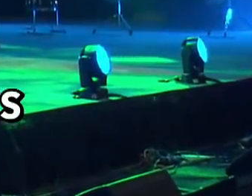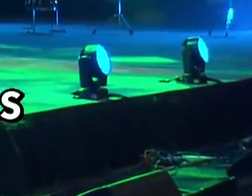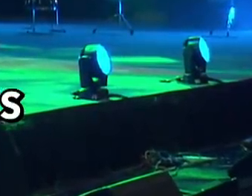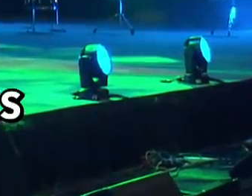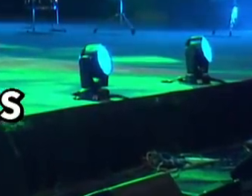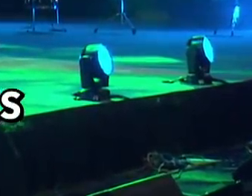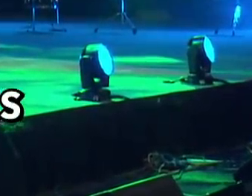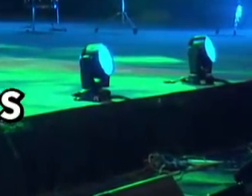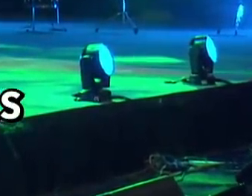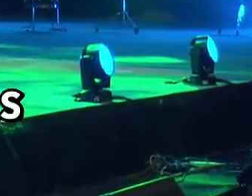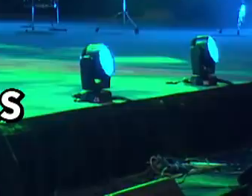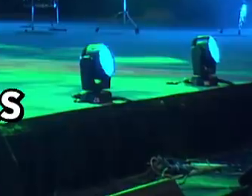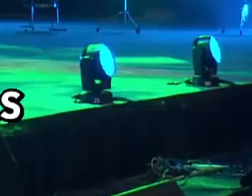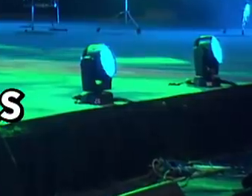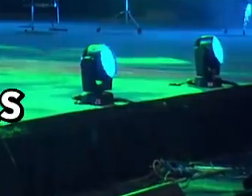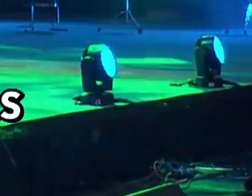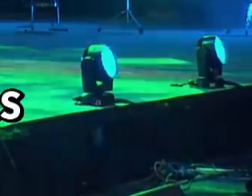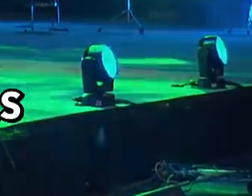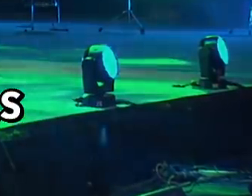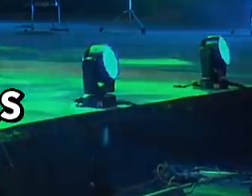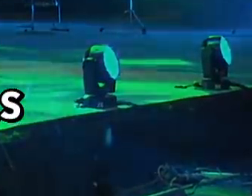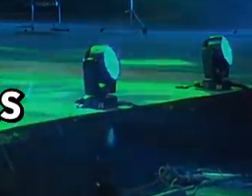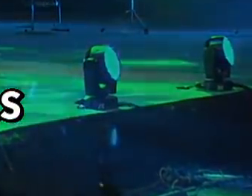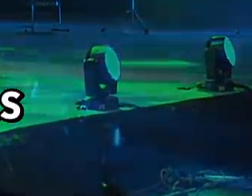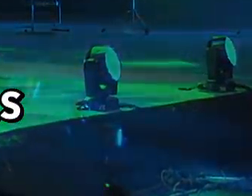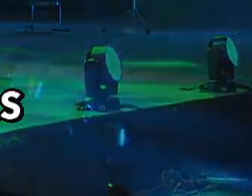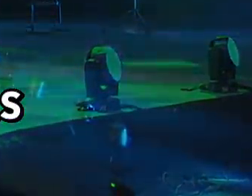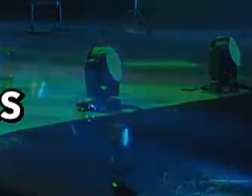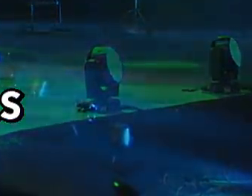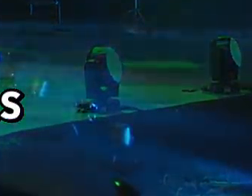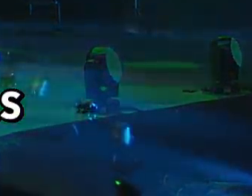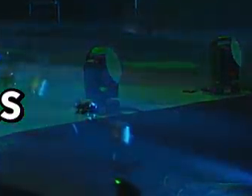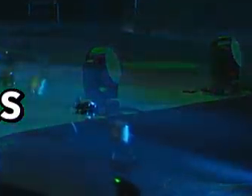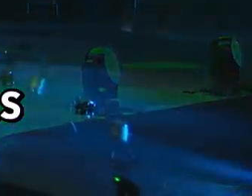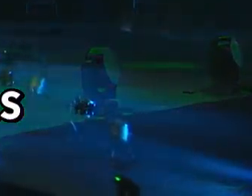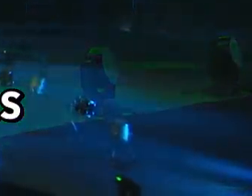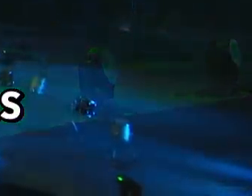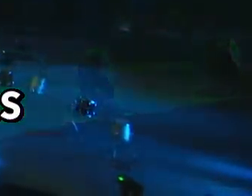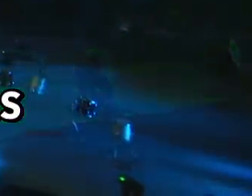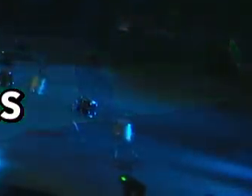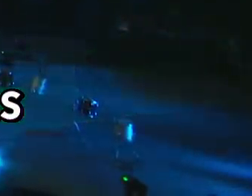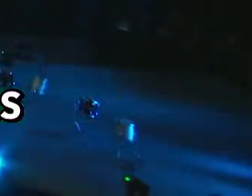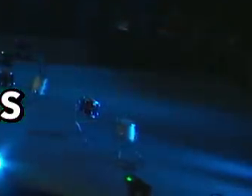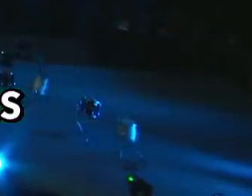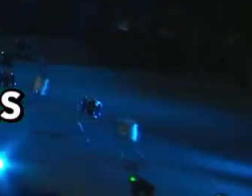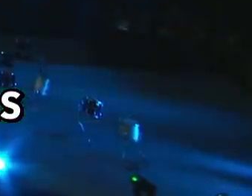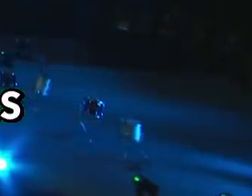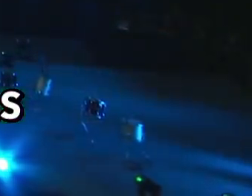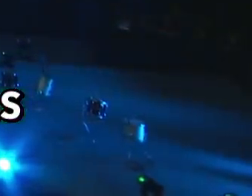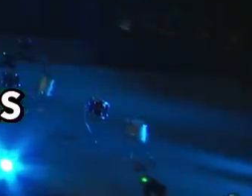could. Whoa, yes, there can be